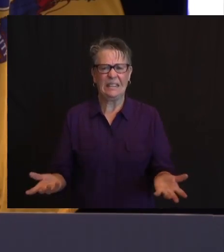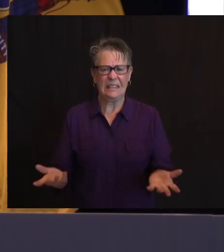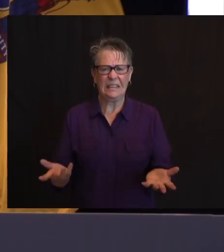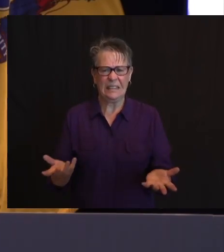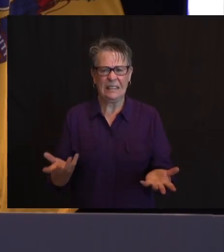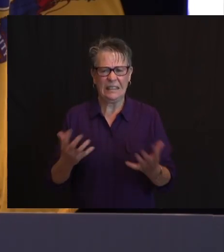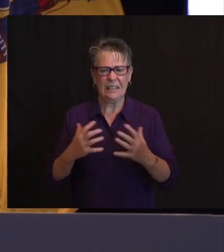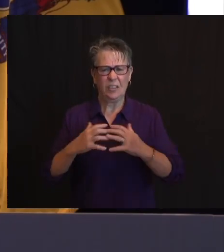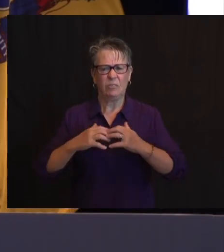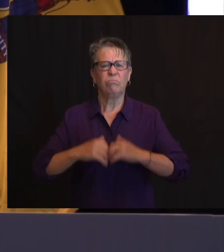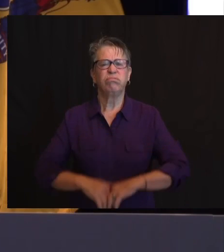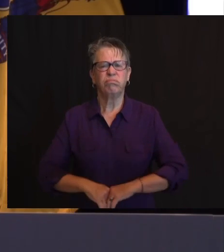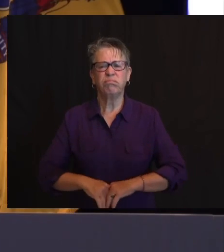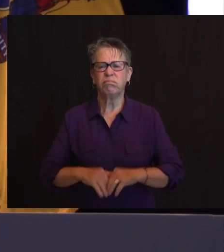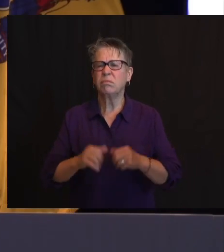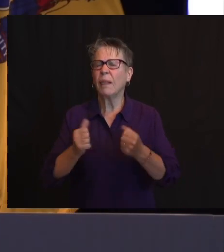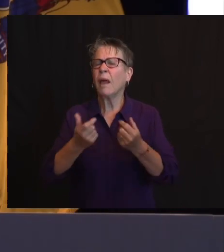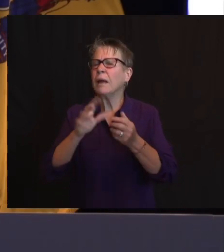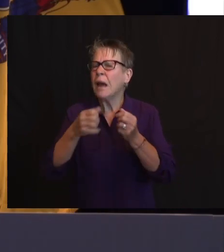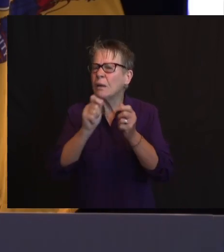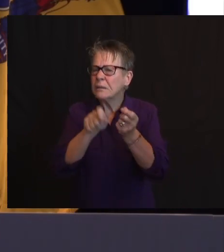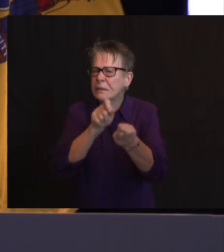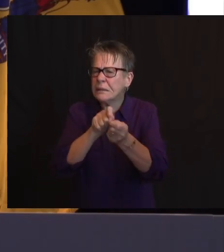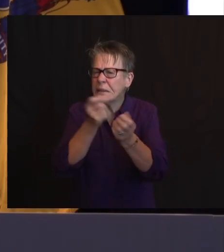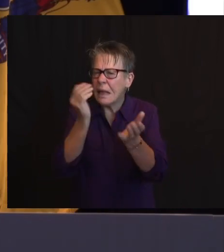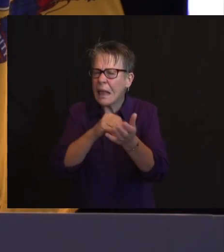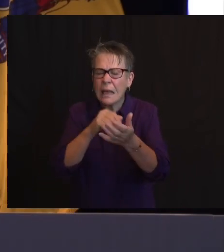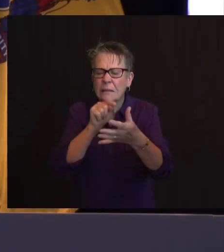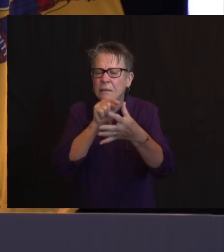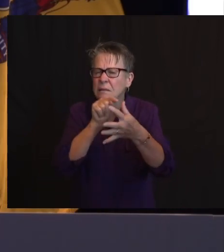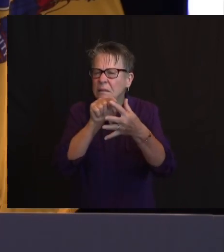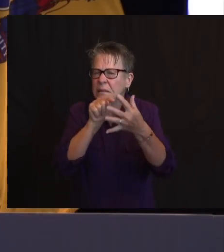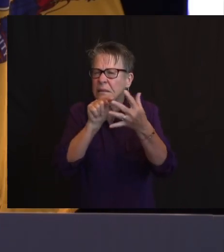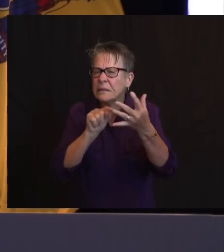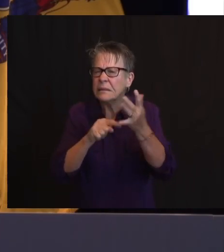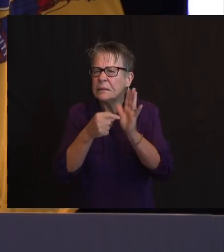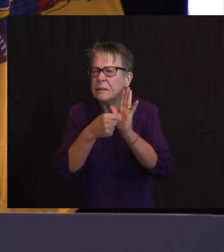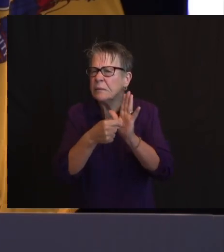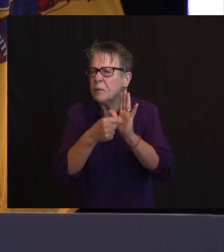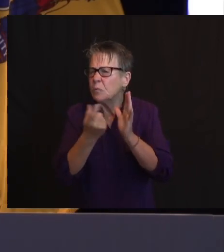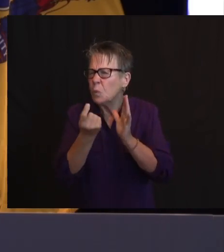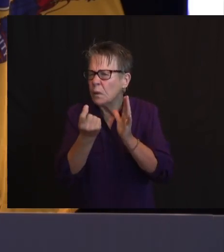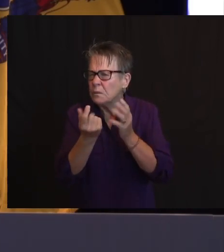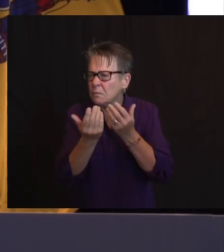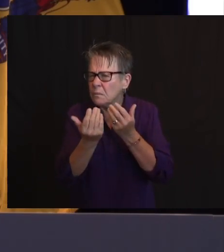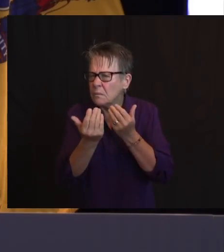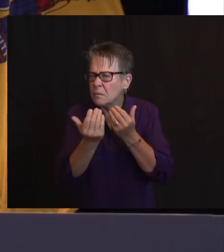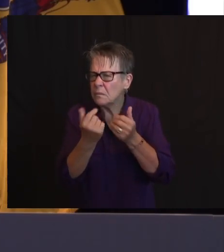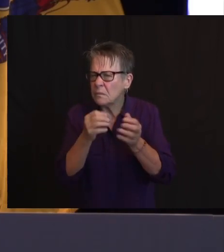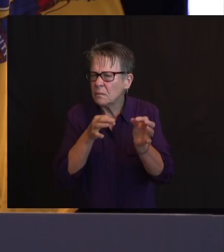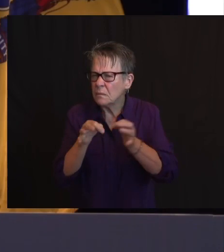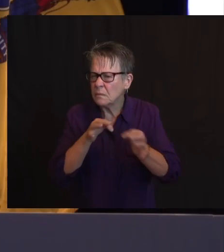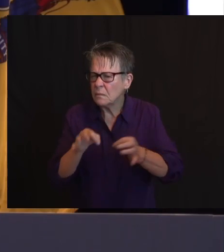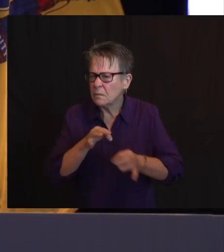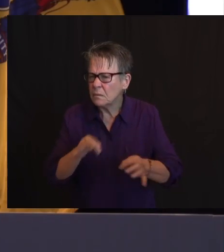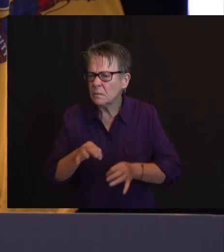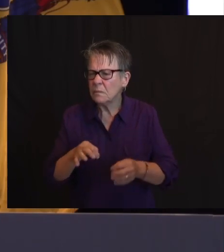this again, and I have been thinking of not done it yet, and I told Dr. Ed this. I've